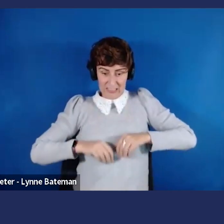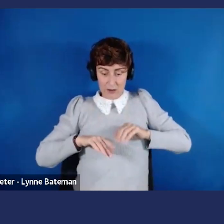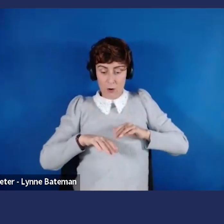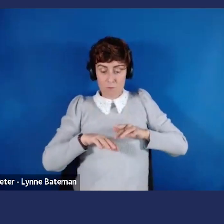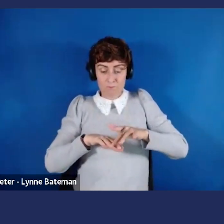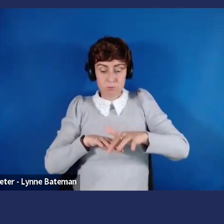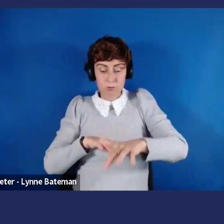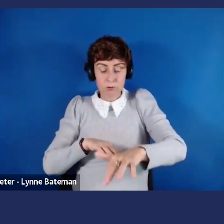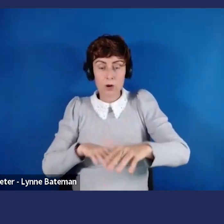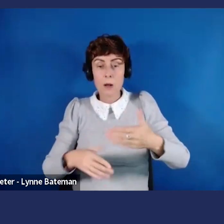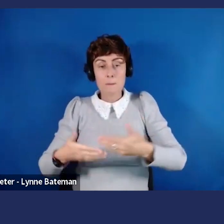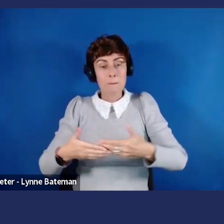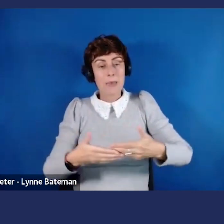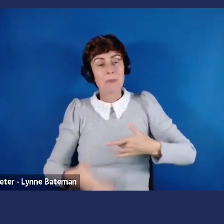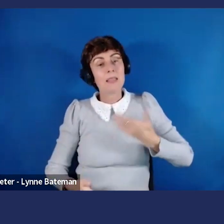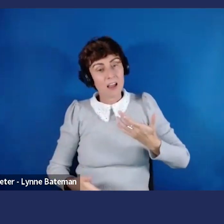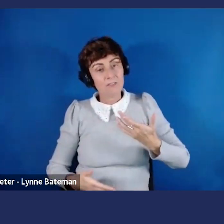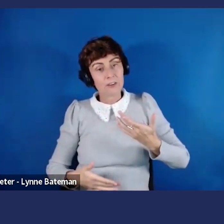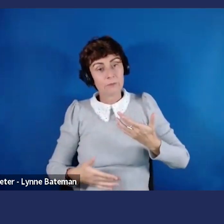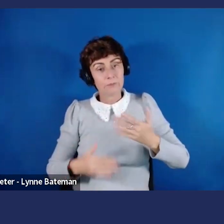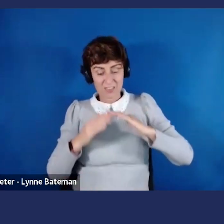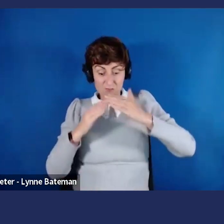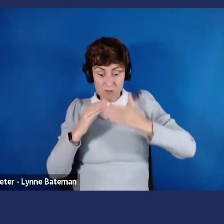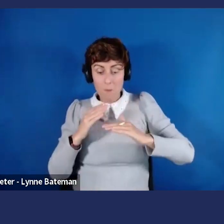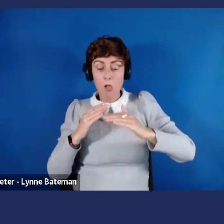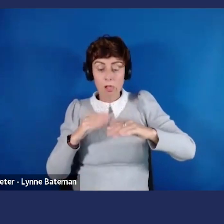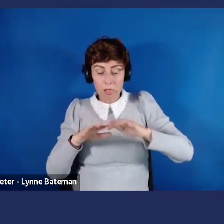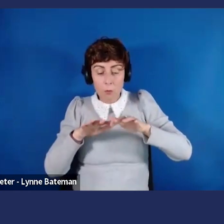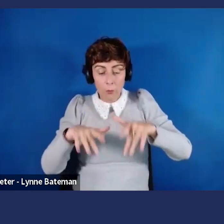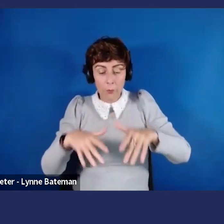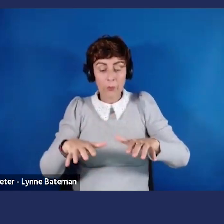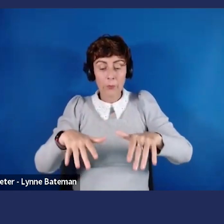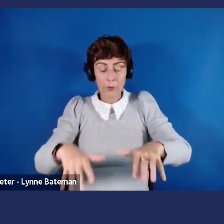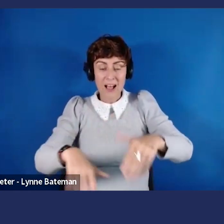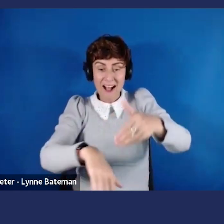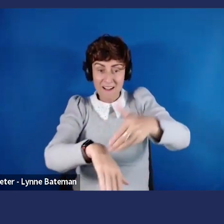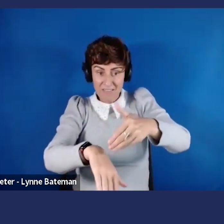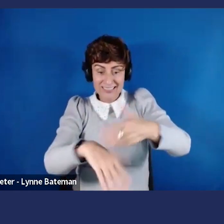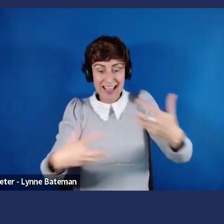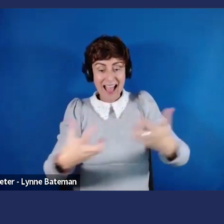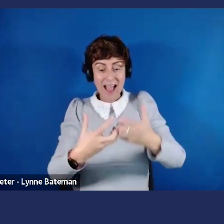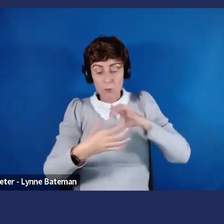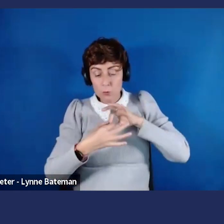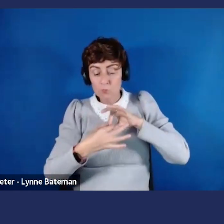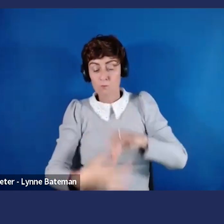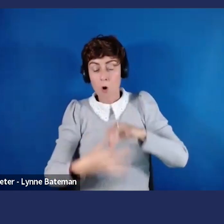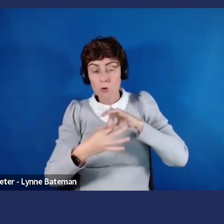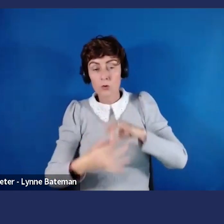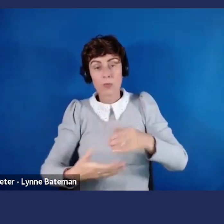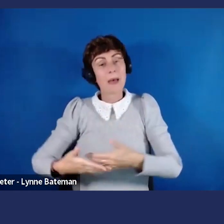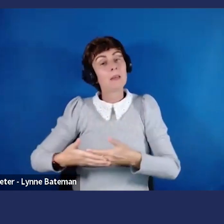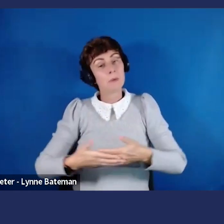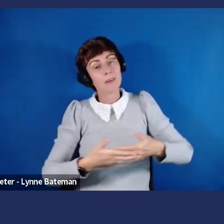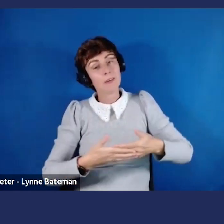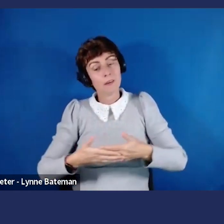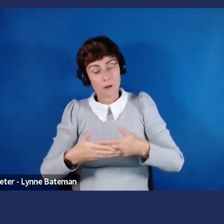evidence shows us is that these ripples can impact a mother's relationship with her newborn and the way she perceives her bond with her baby.